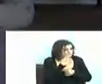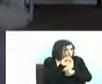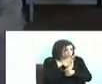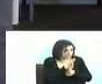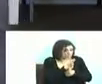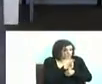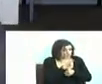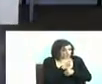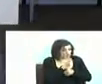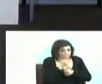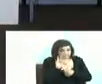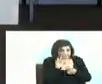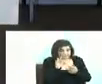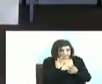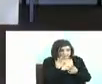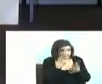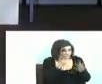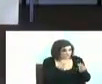your head on is a rock.